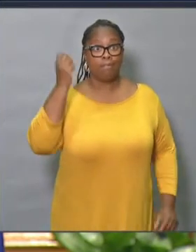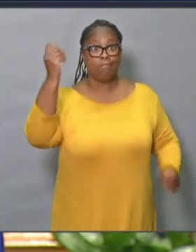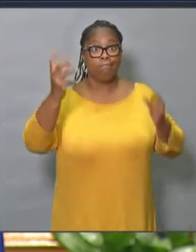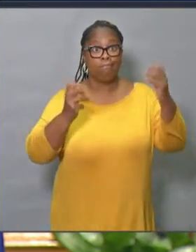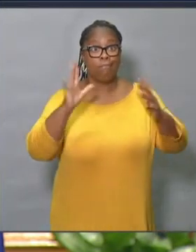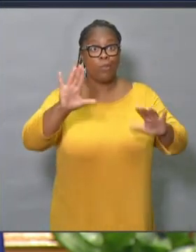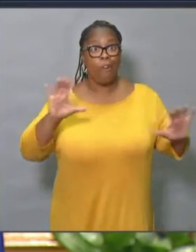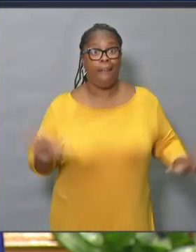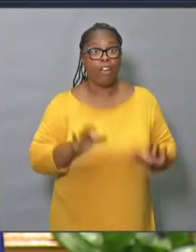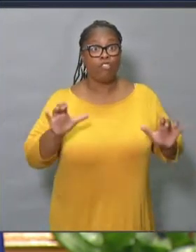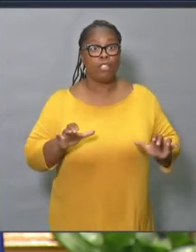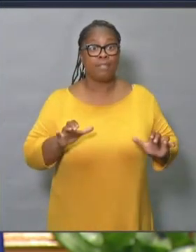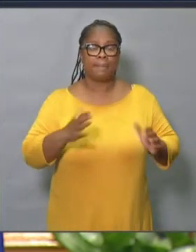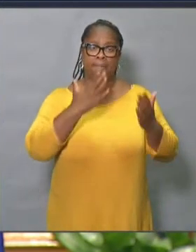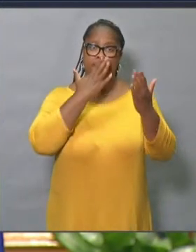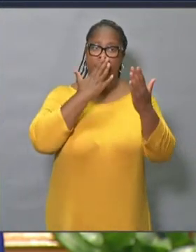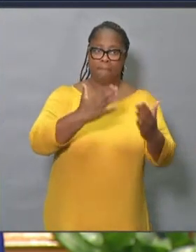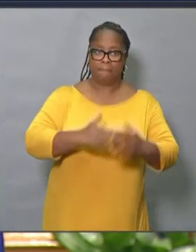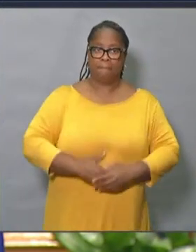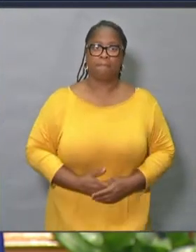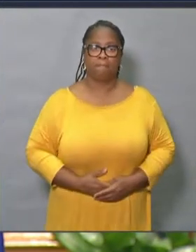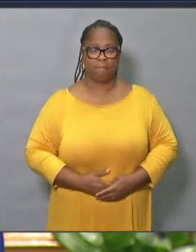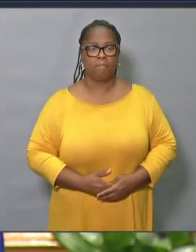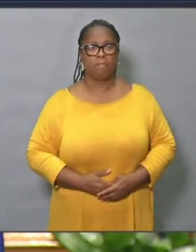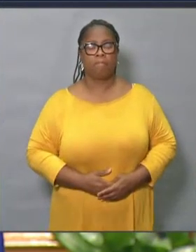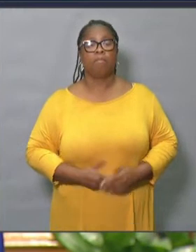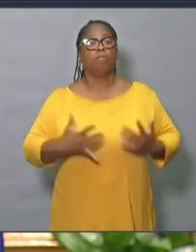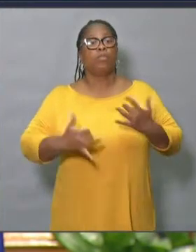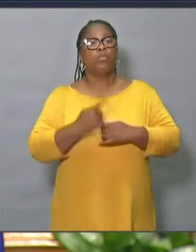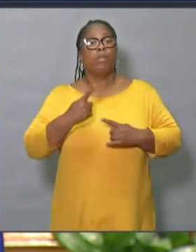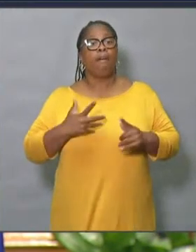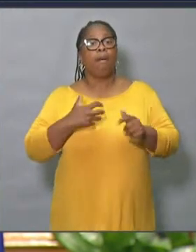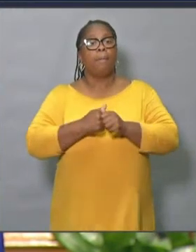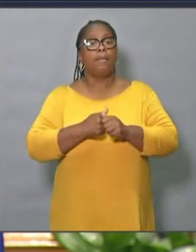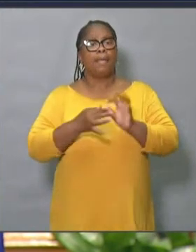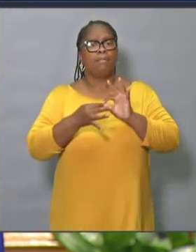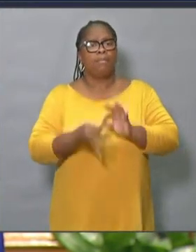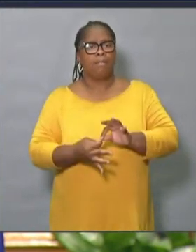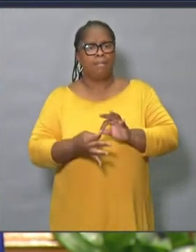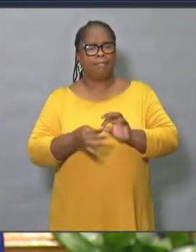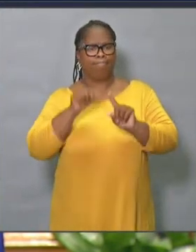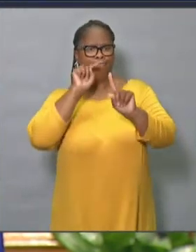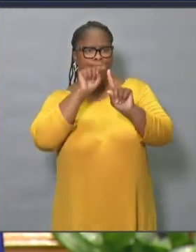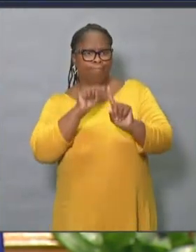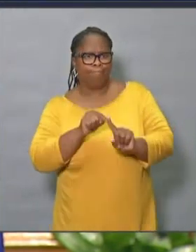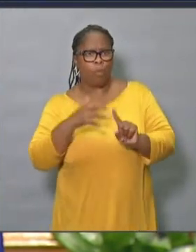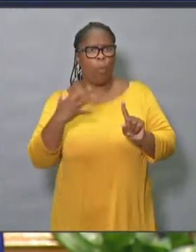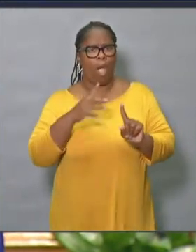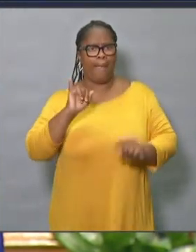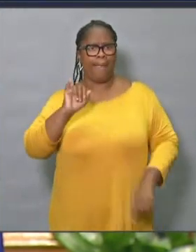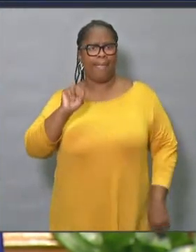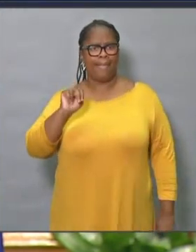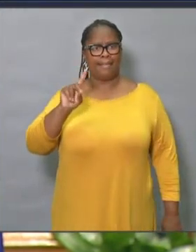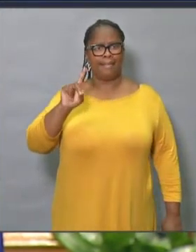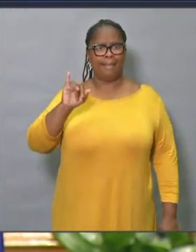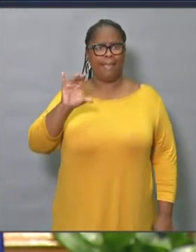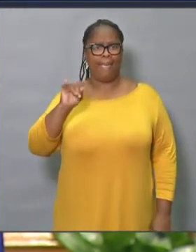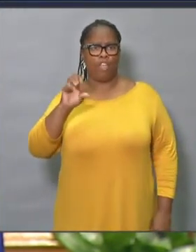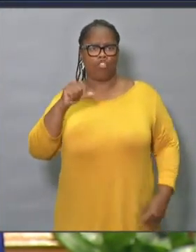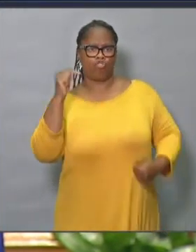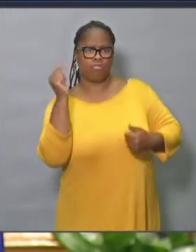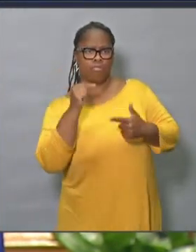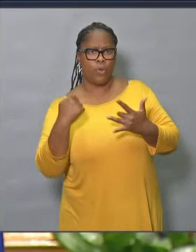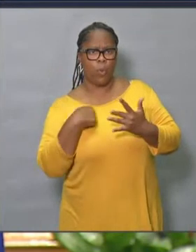actions. I do have an update today as well on the indicators that we're tracking through our recovery journey and